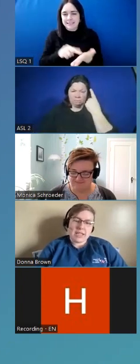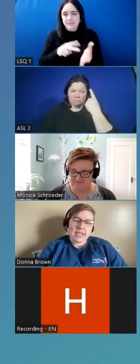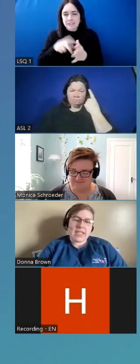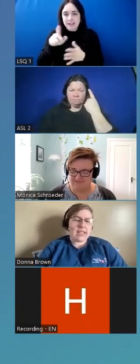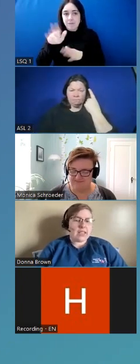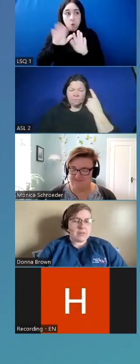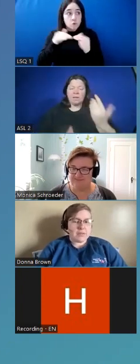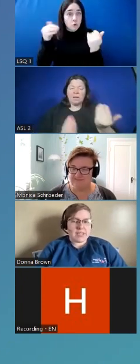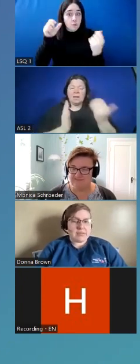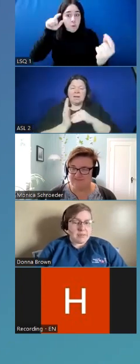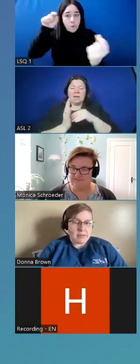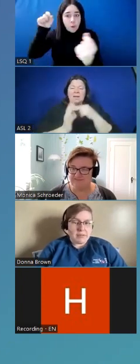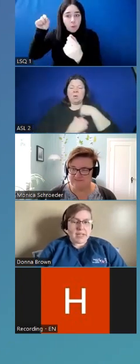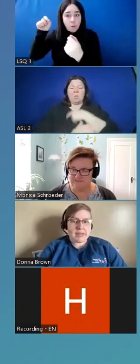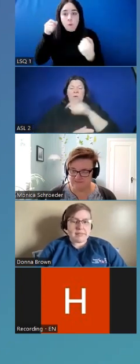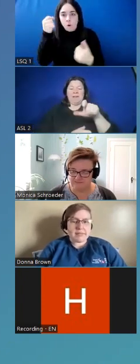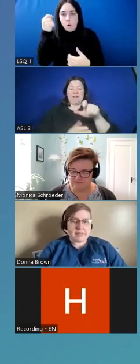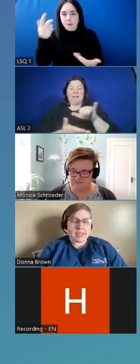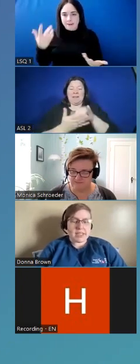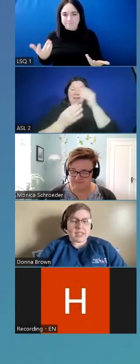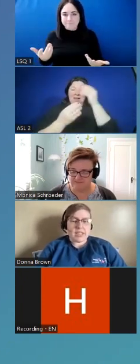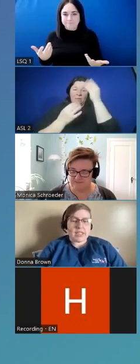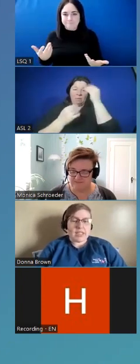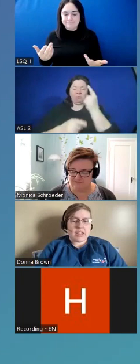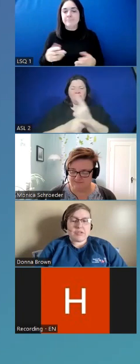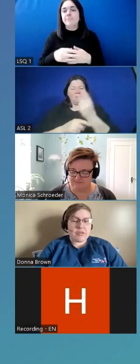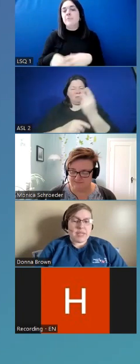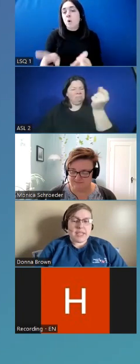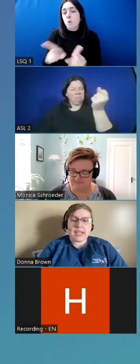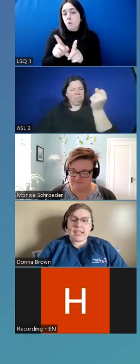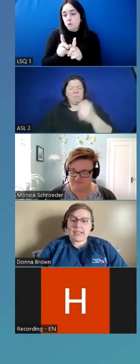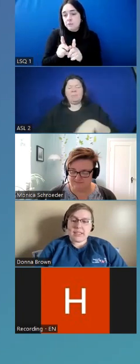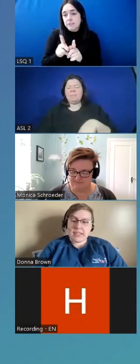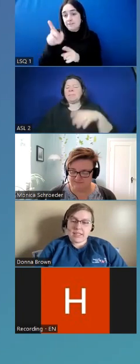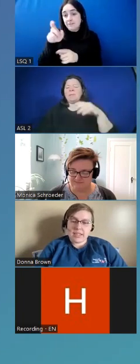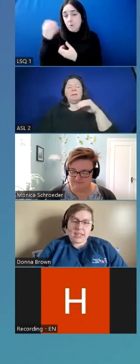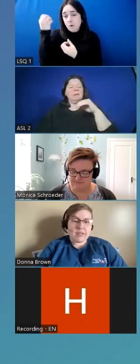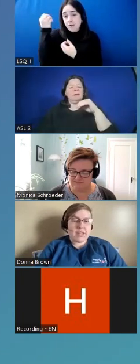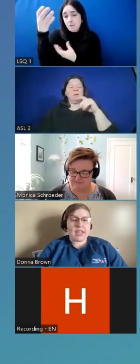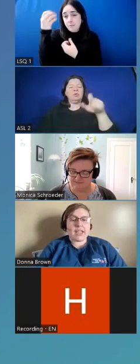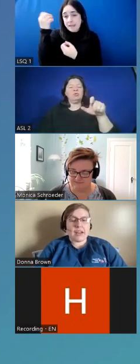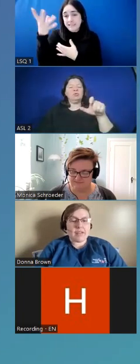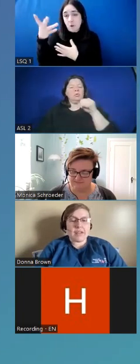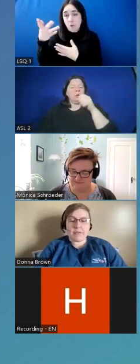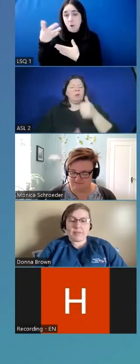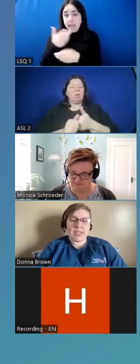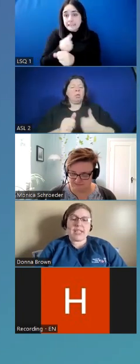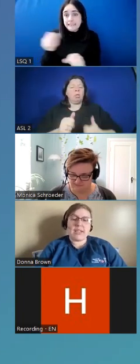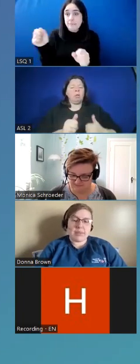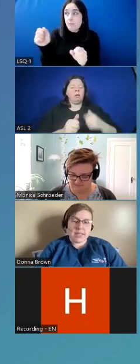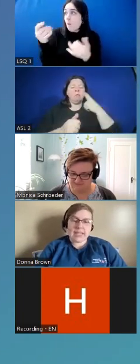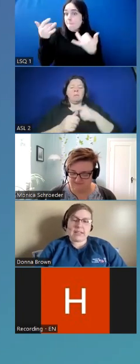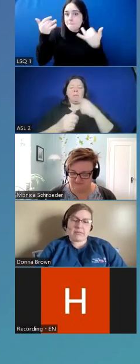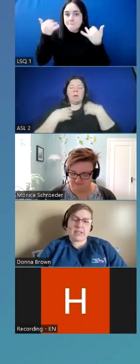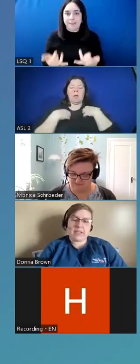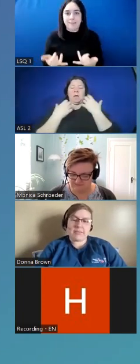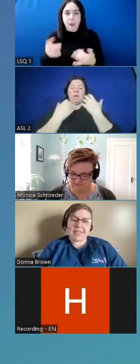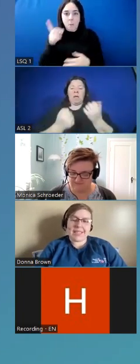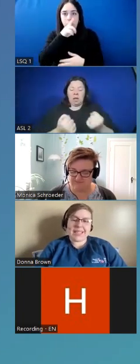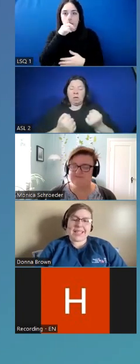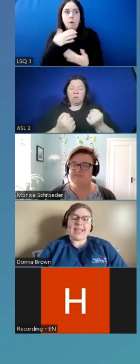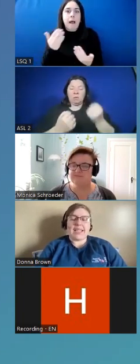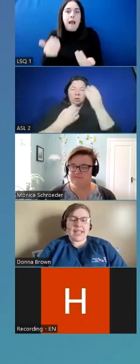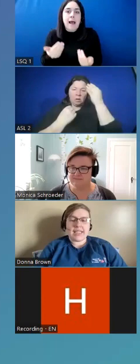And then we need that information right away. There shouldn't be a delay to get health information in plain